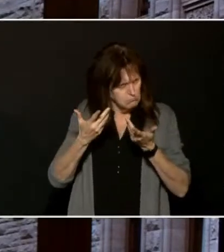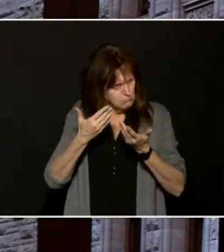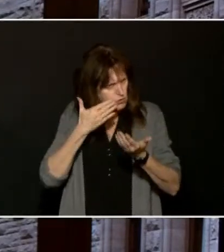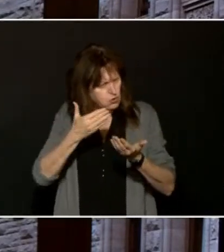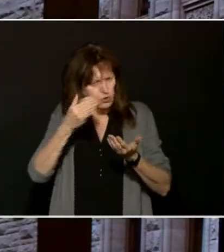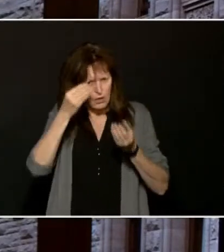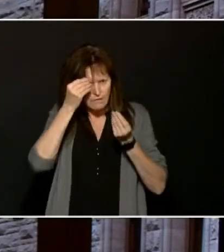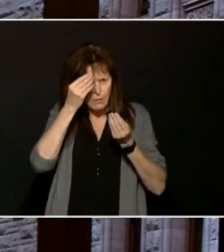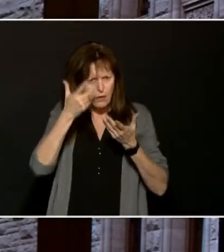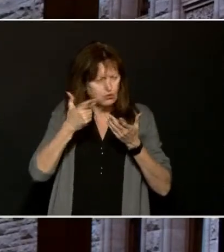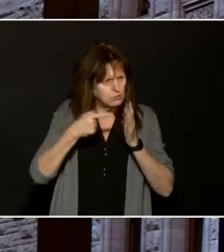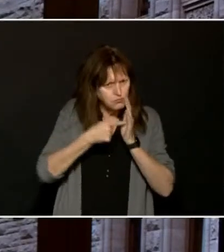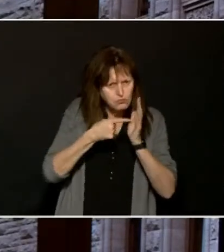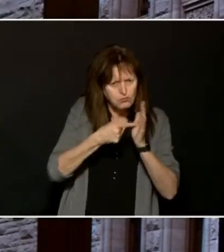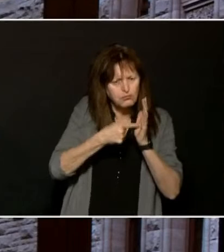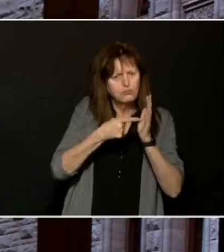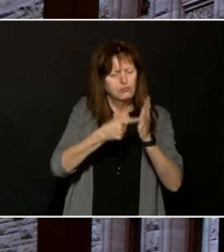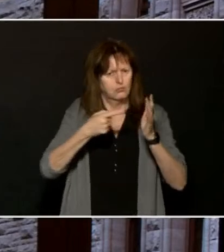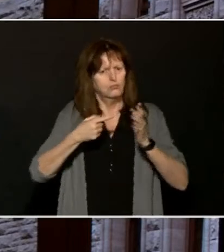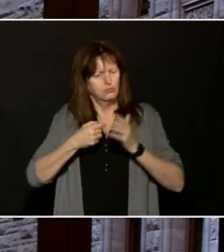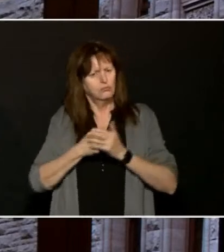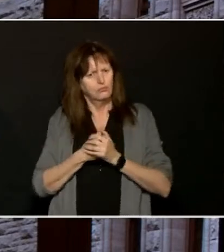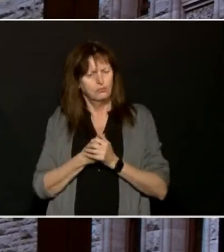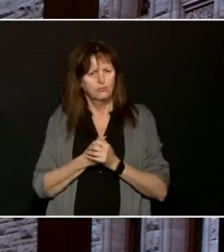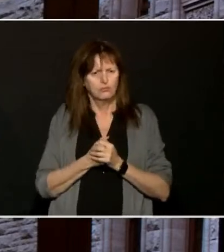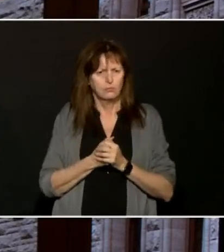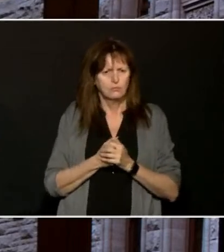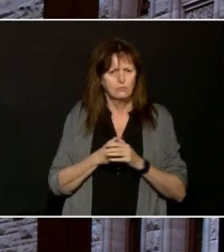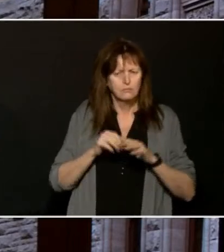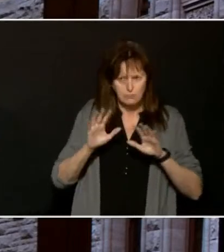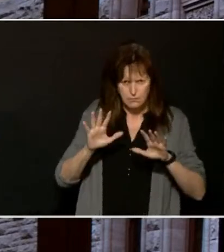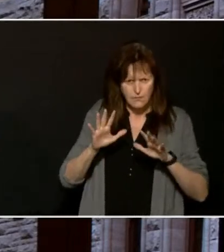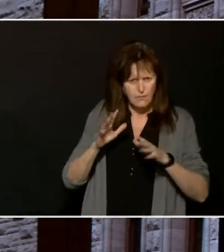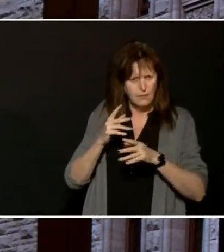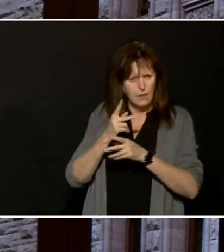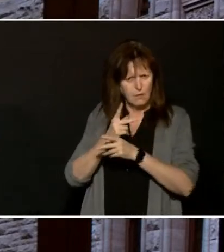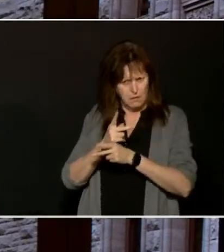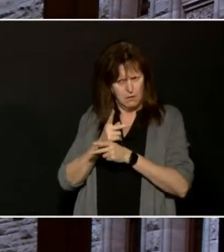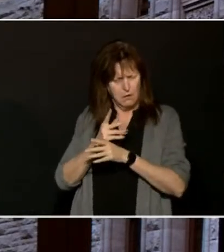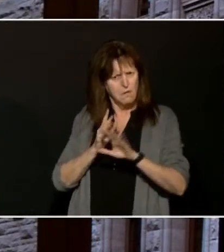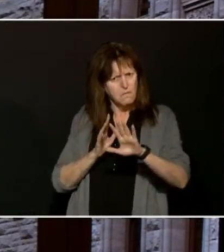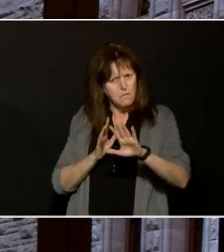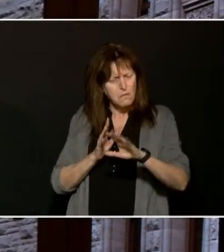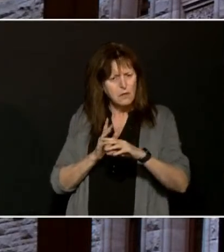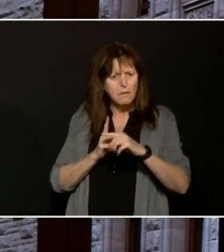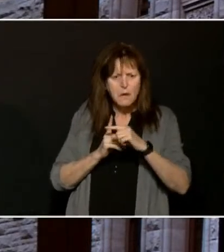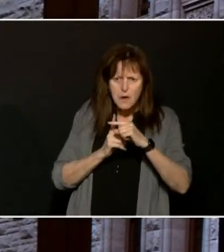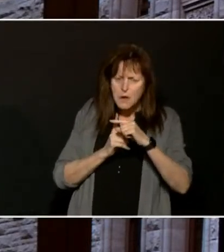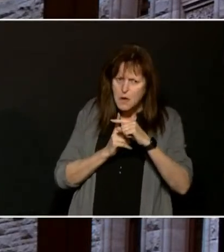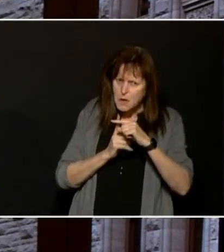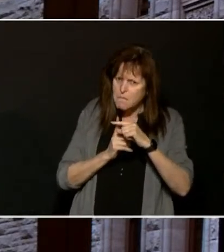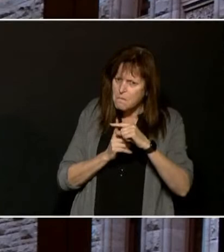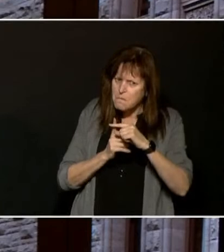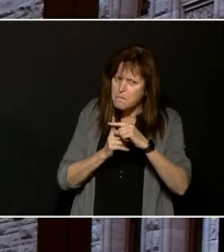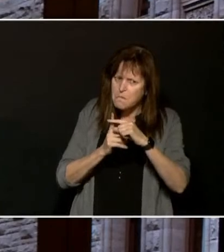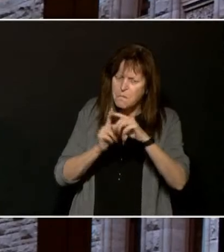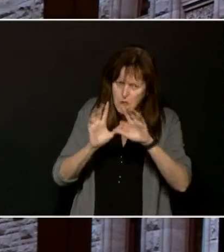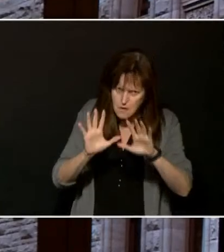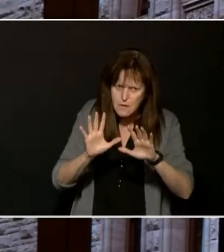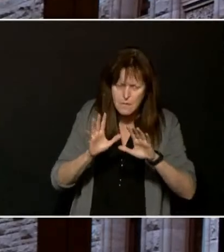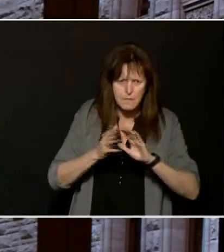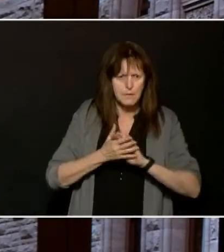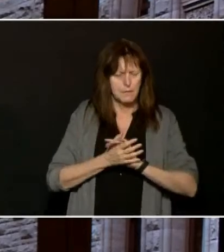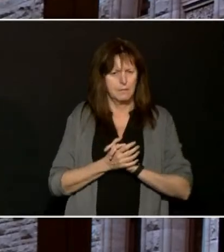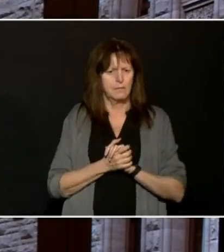say, careful optimism is a good term in there of how we're looking at things. And let's see how the numbers stack up with that as we